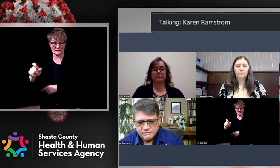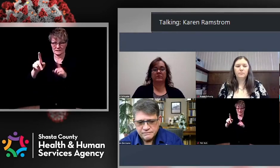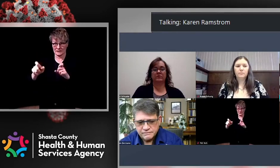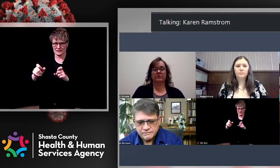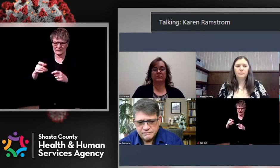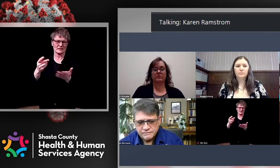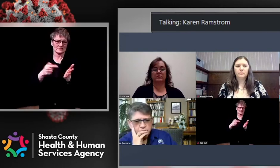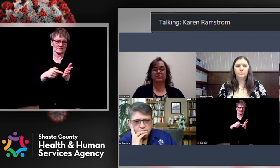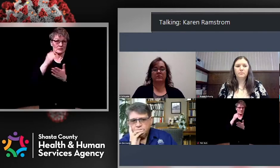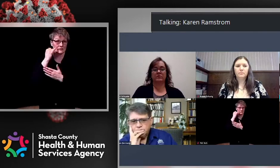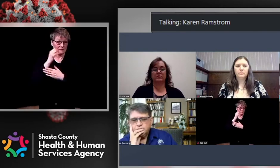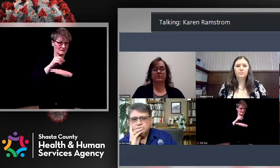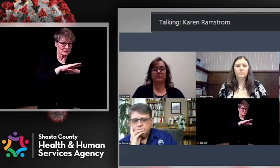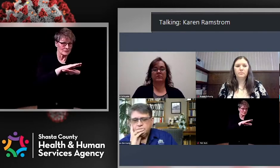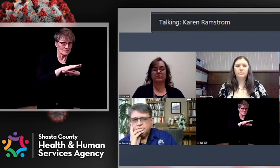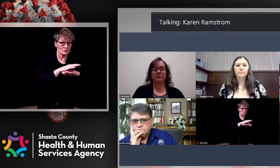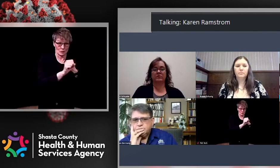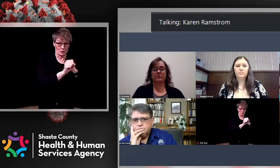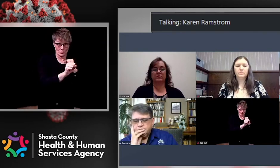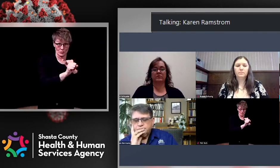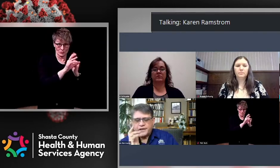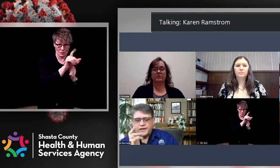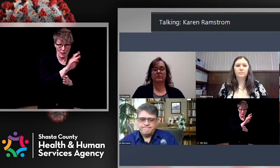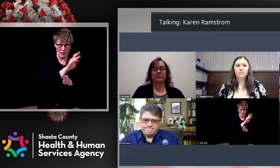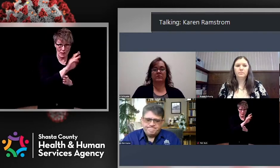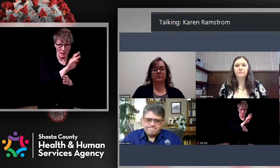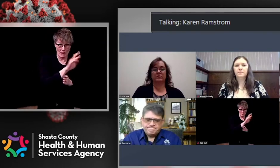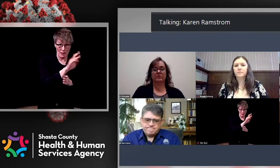both tests simultaneously if they wanted to do that too.